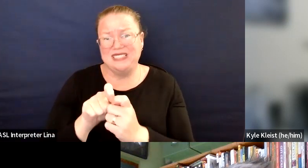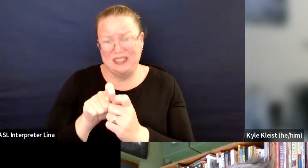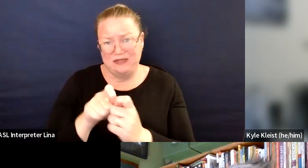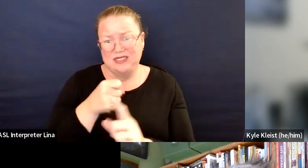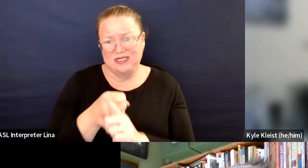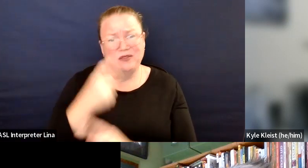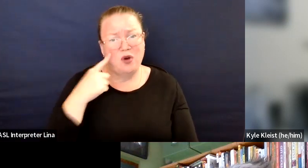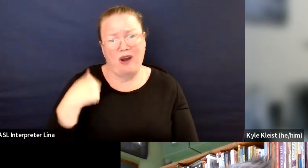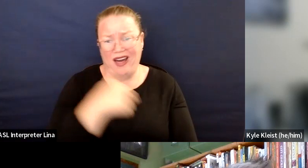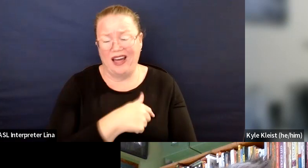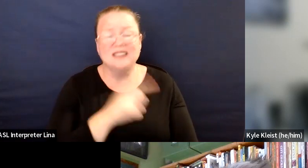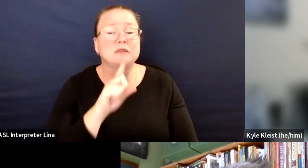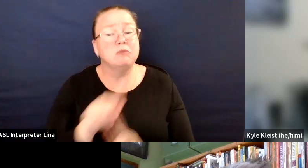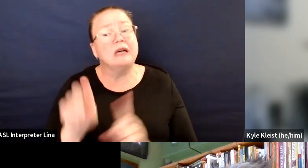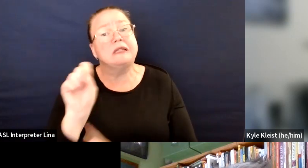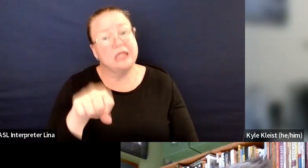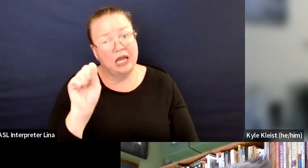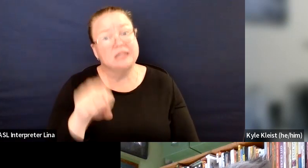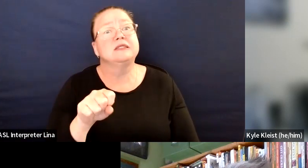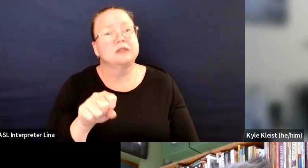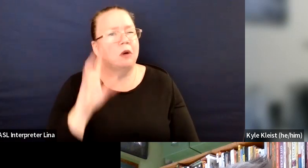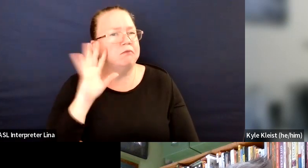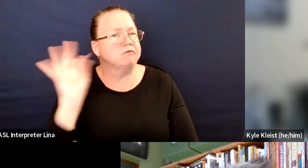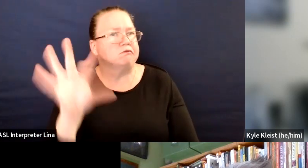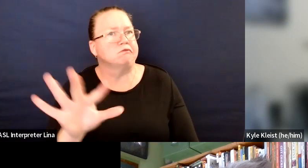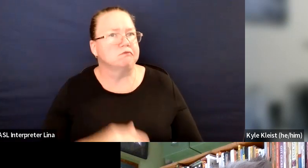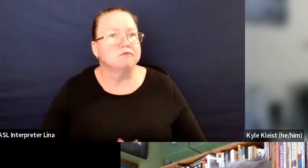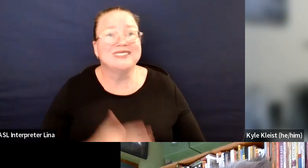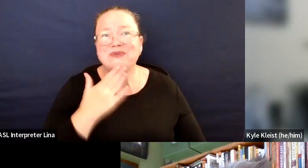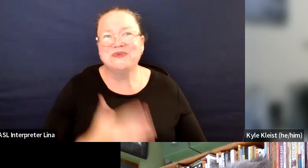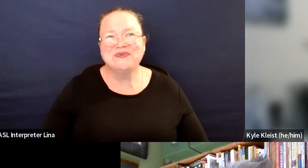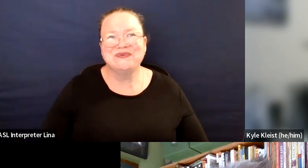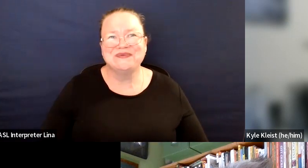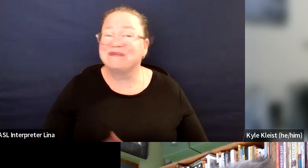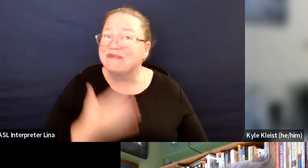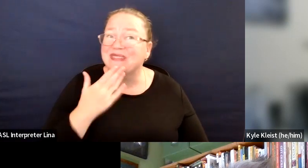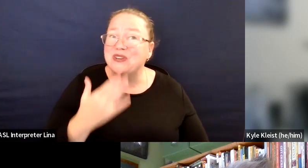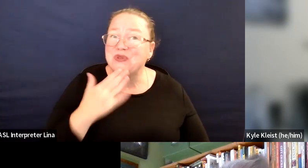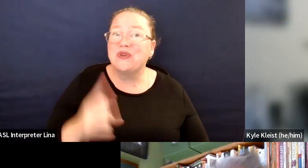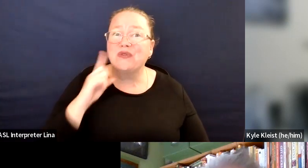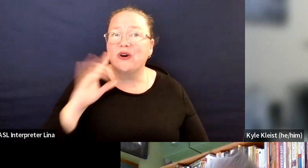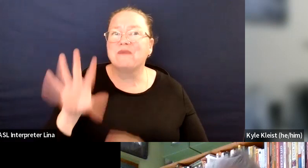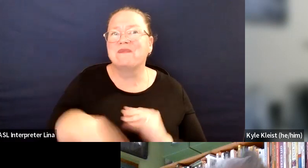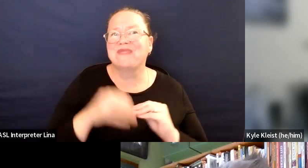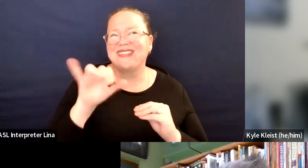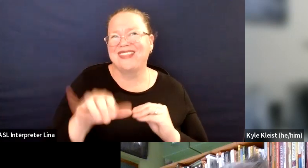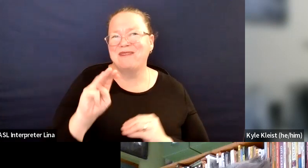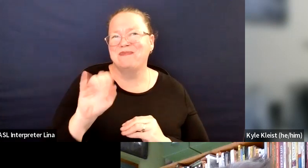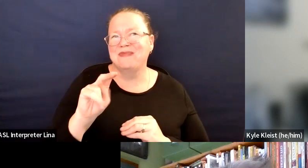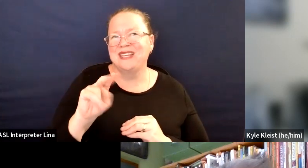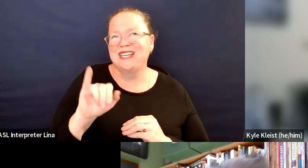Wow. But yeah, I just wanted to chime in. Thank you. Thank you for Thank you so chiming in, much.